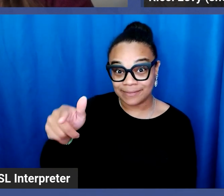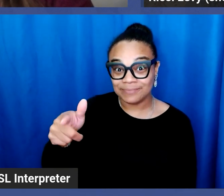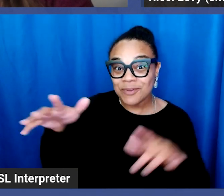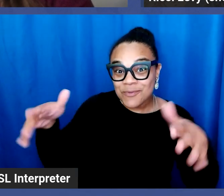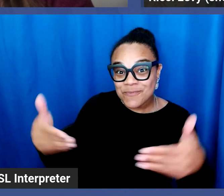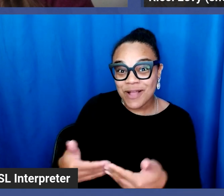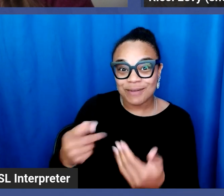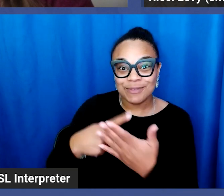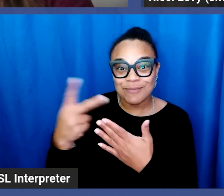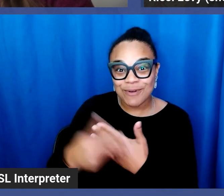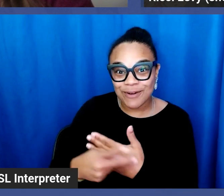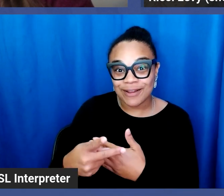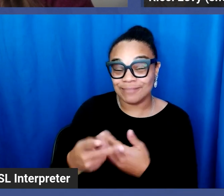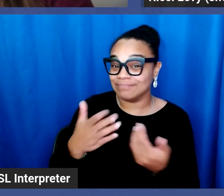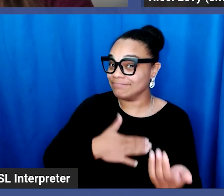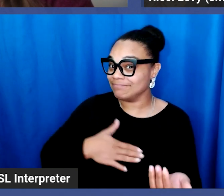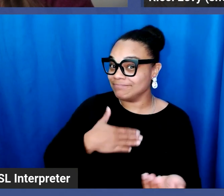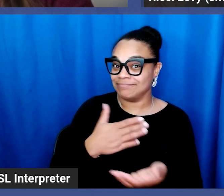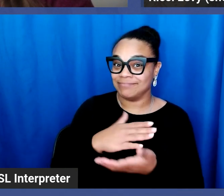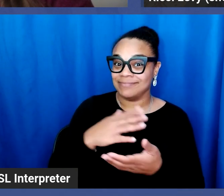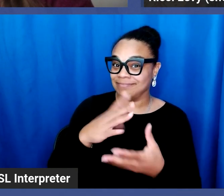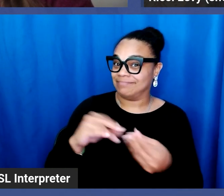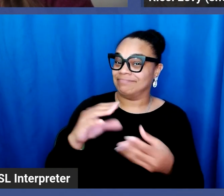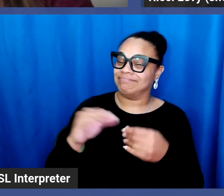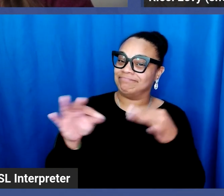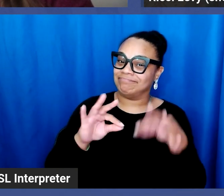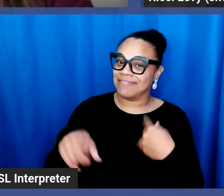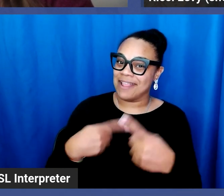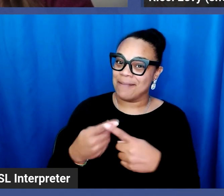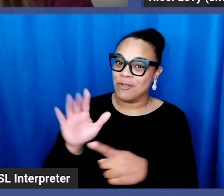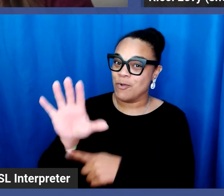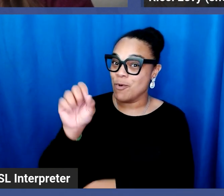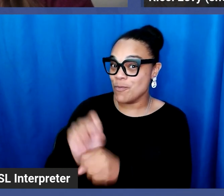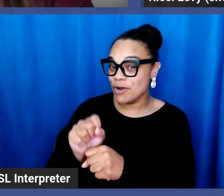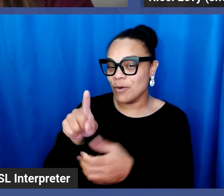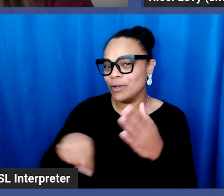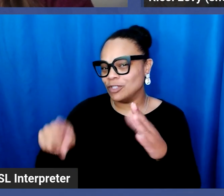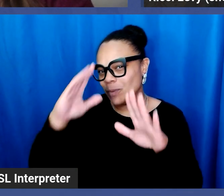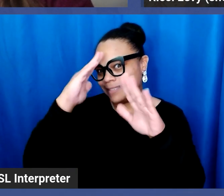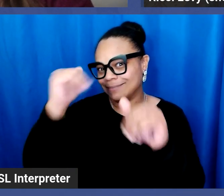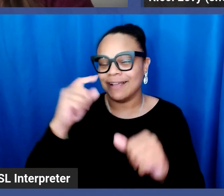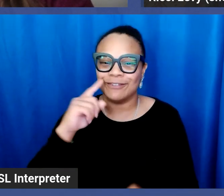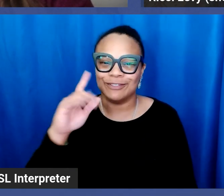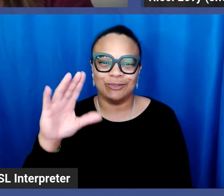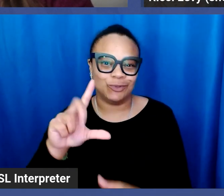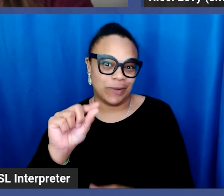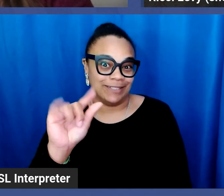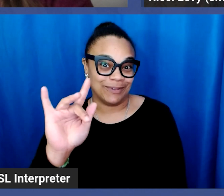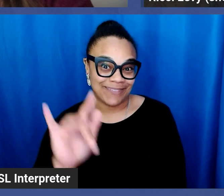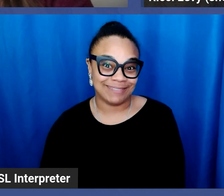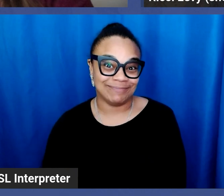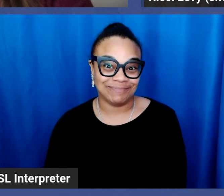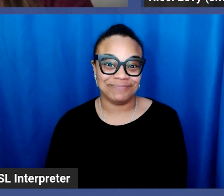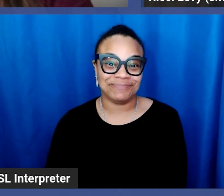welcome to the program, and would you tell us about your work and what you anticipate in 2025?